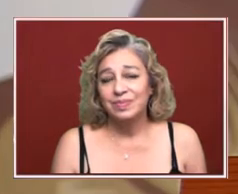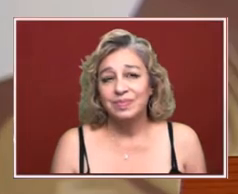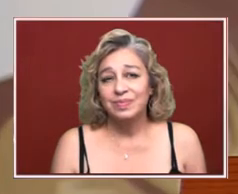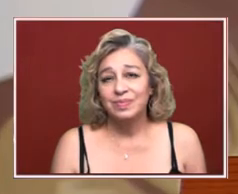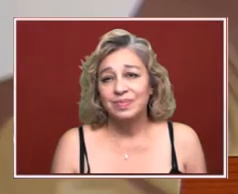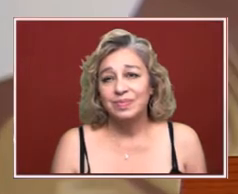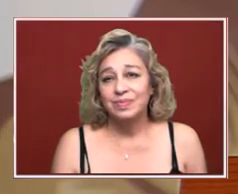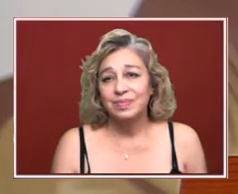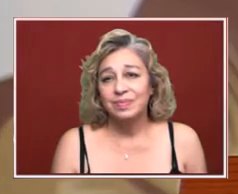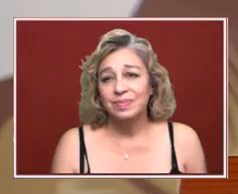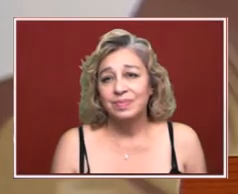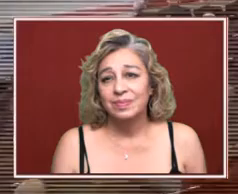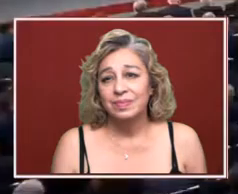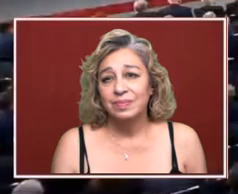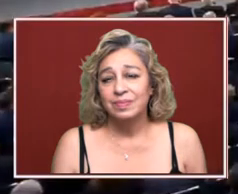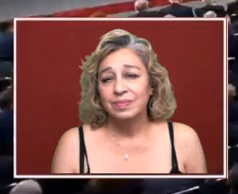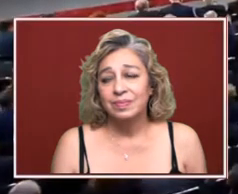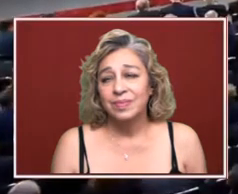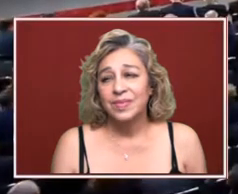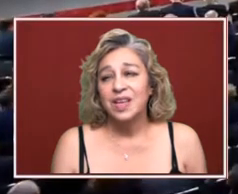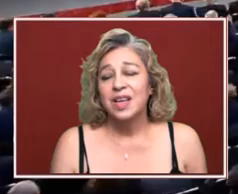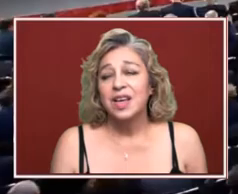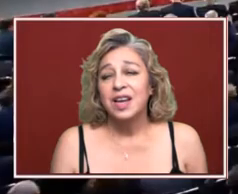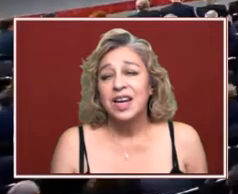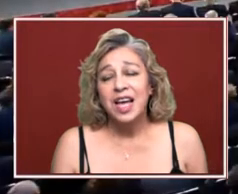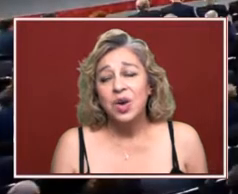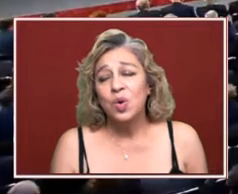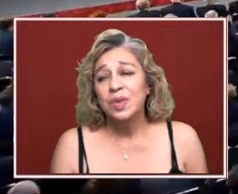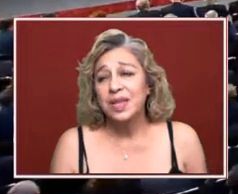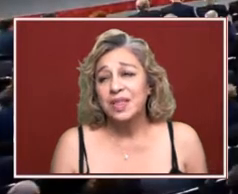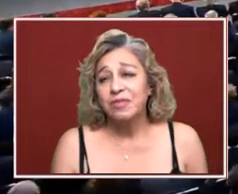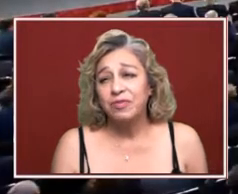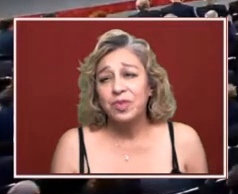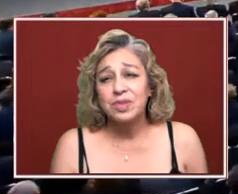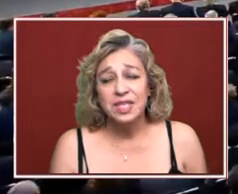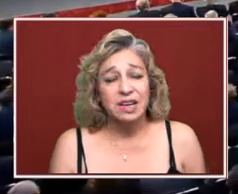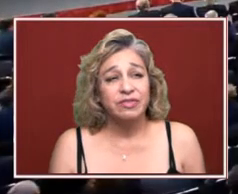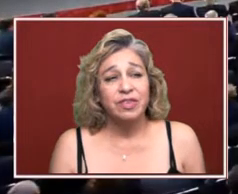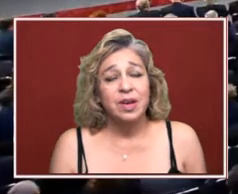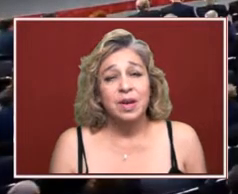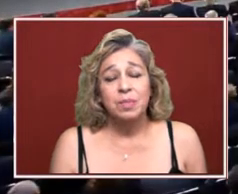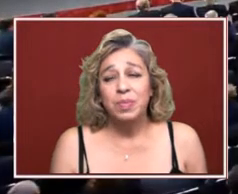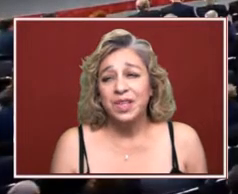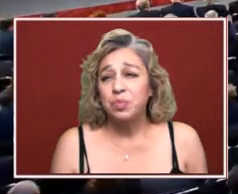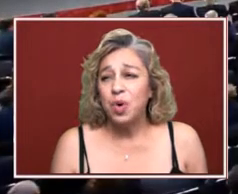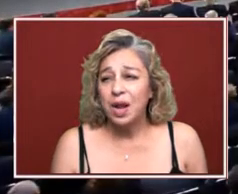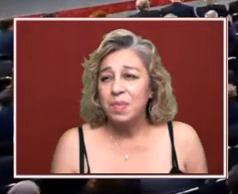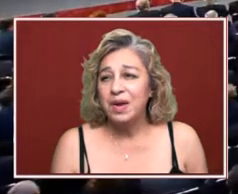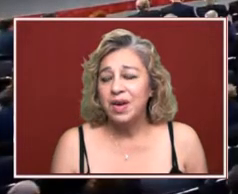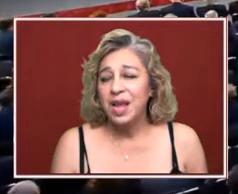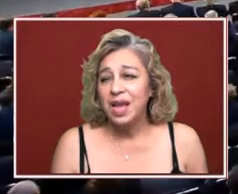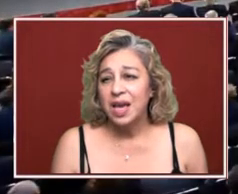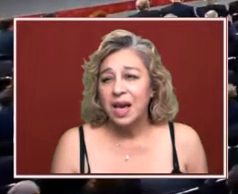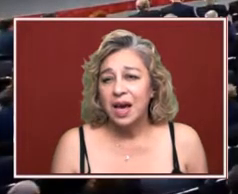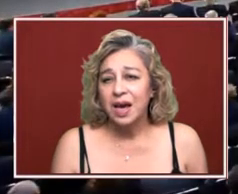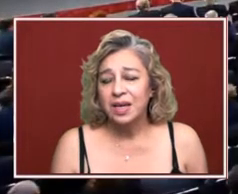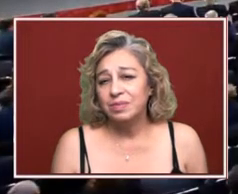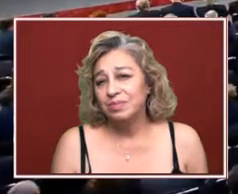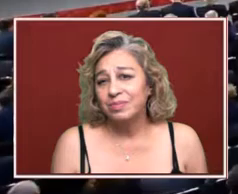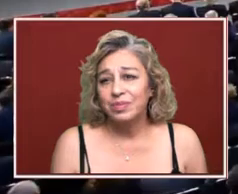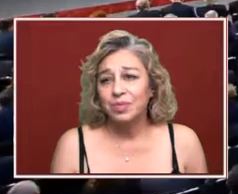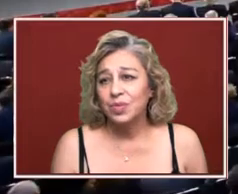Tanto los alimentos como las materias primas. Not only the food stuff, but the primary